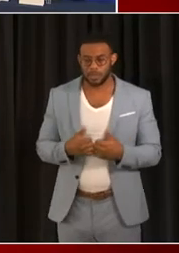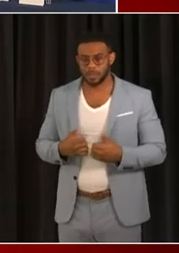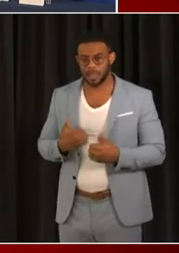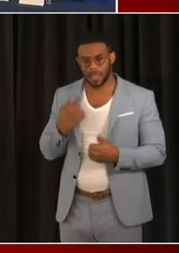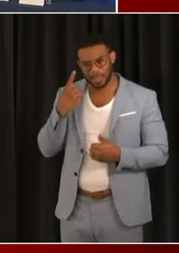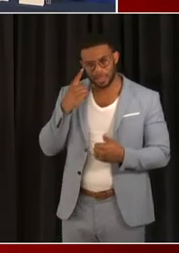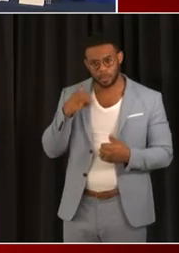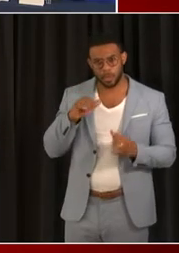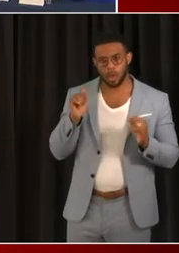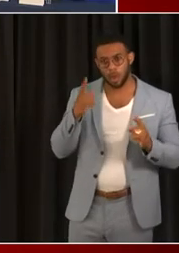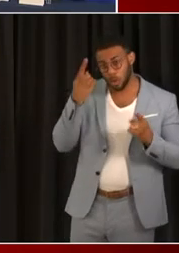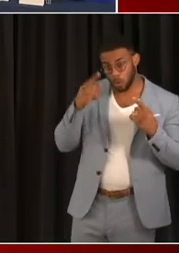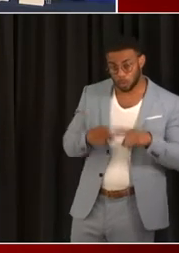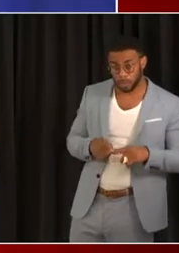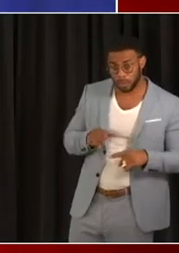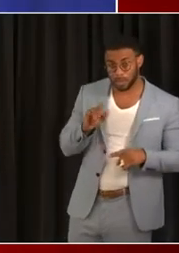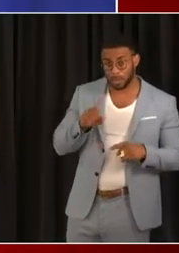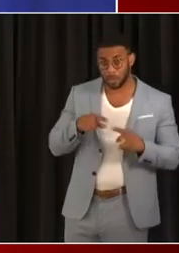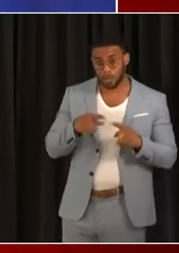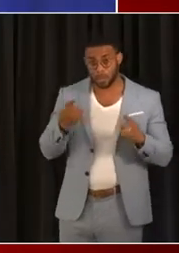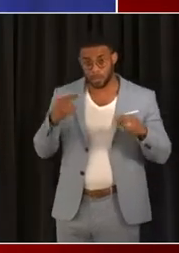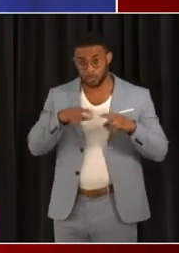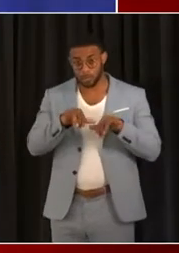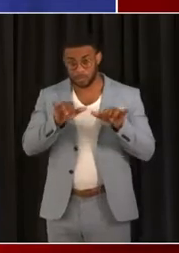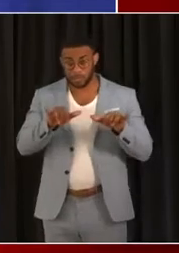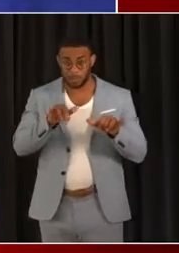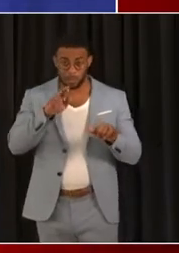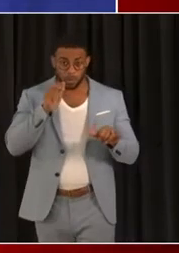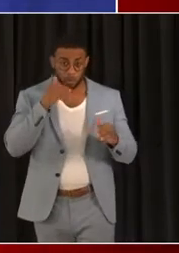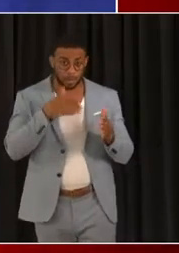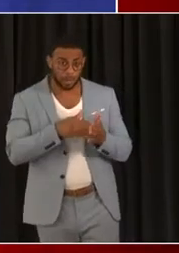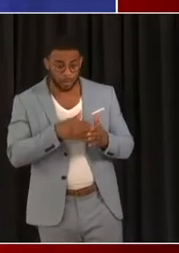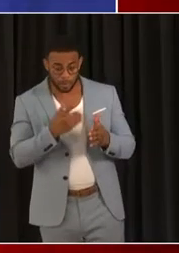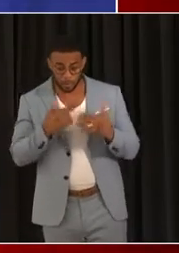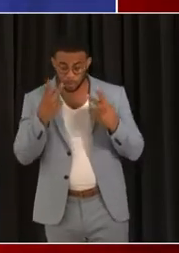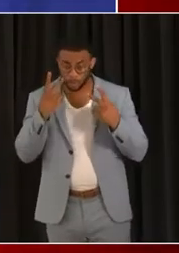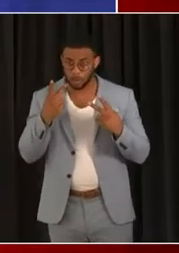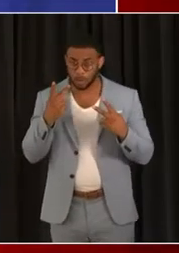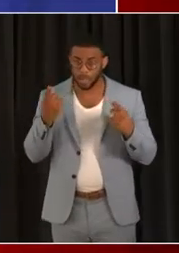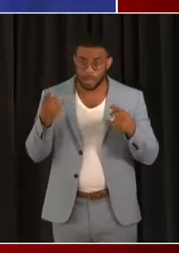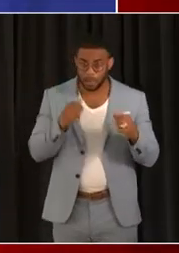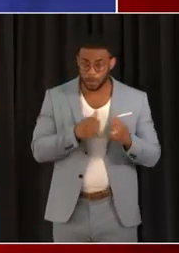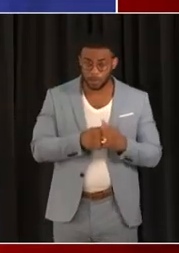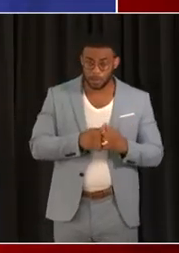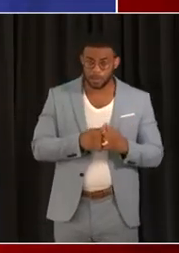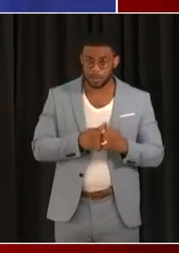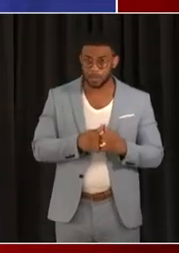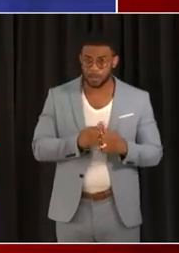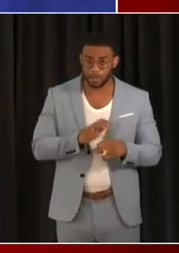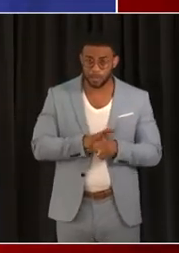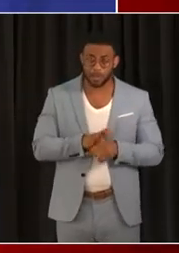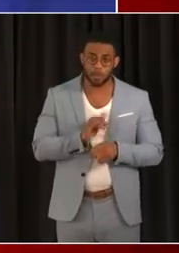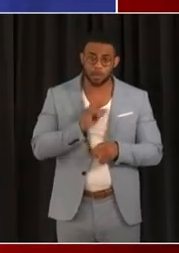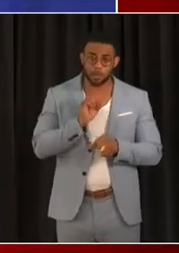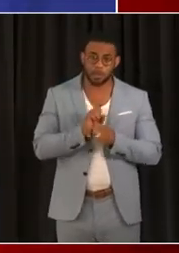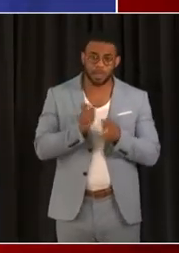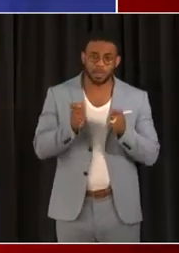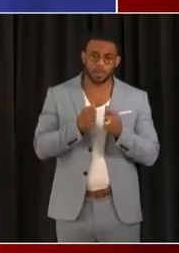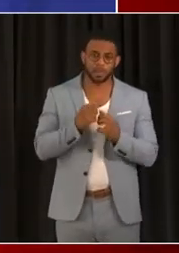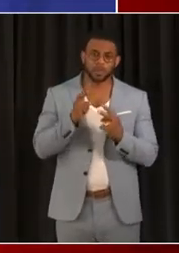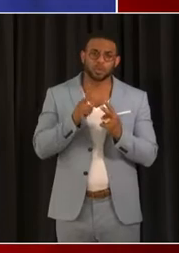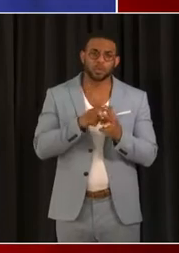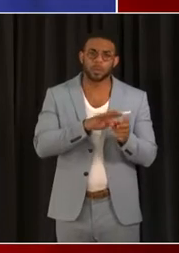challenge. I think that we can all agree that when it came to systemic racism and what we saw happening with the pandemic, we were